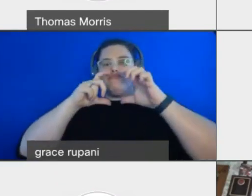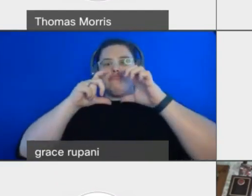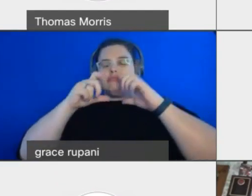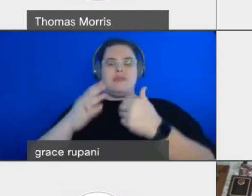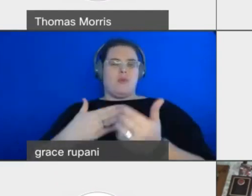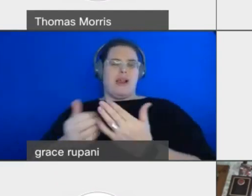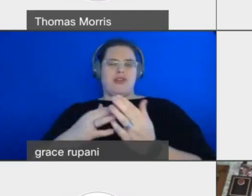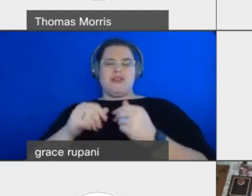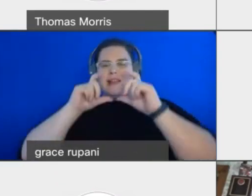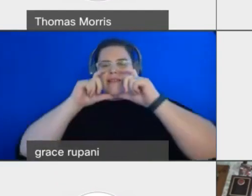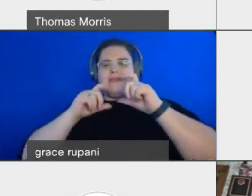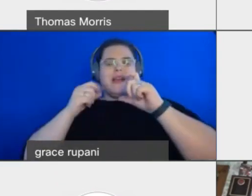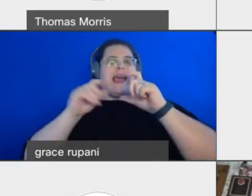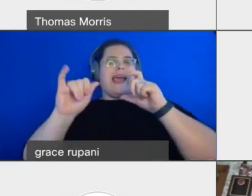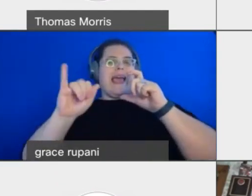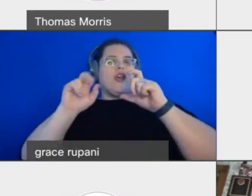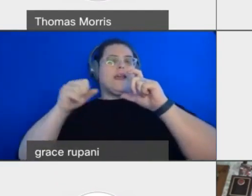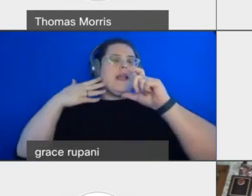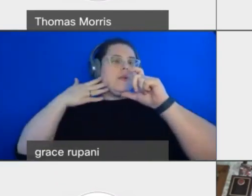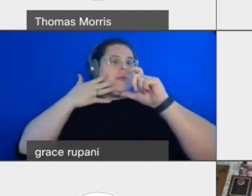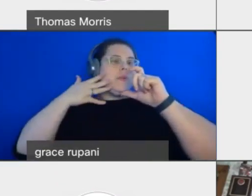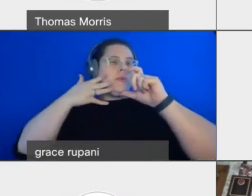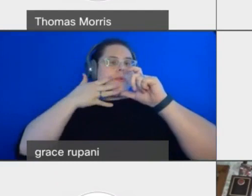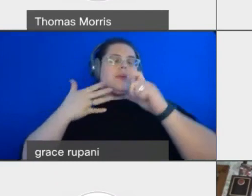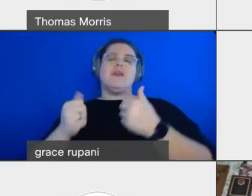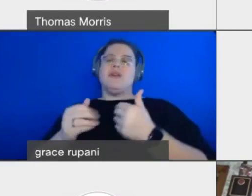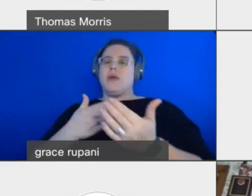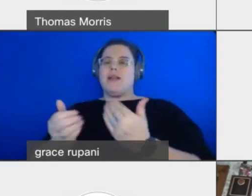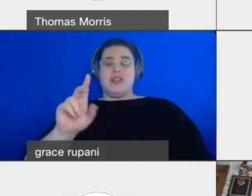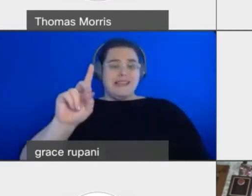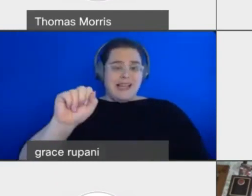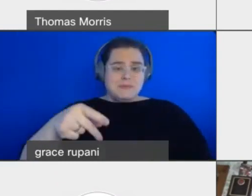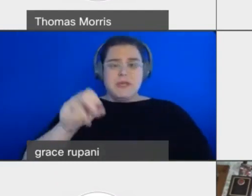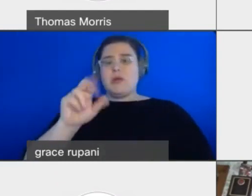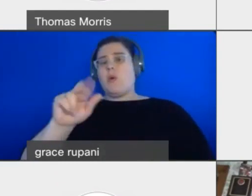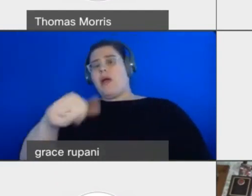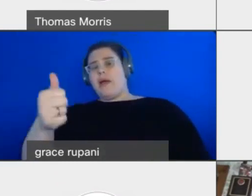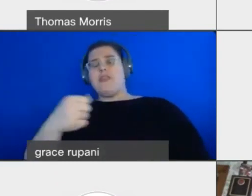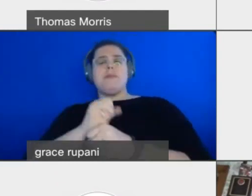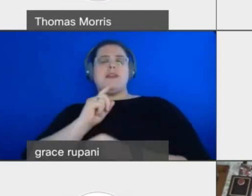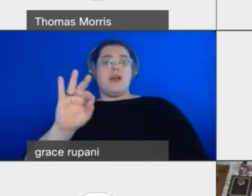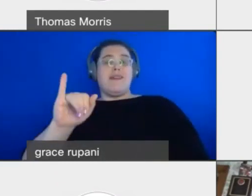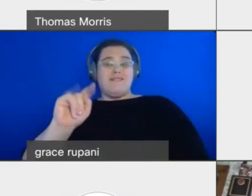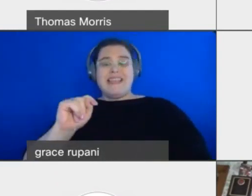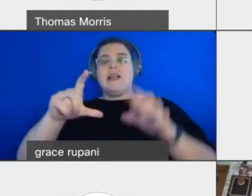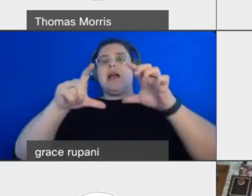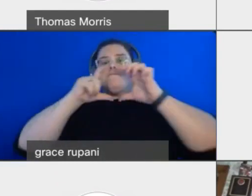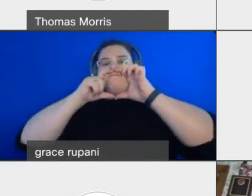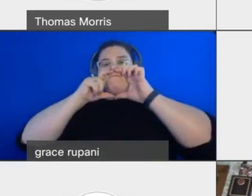your healthcare personnel are using, like your DSPs, etc., fit well, meaning